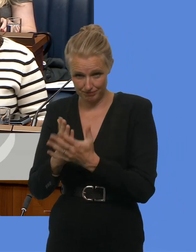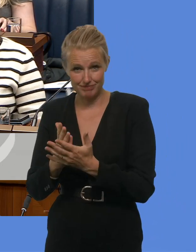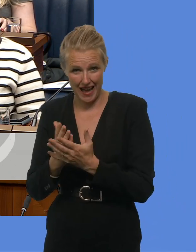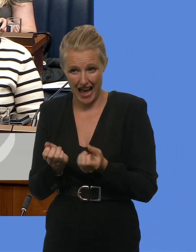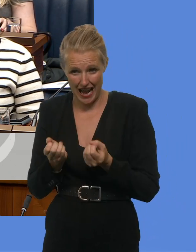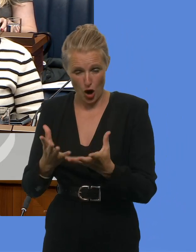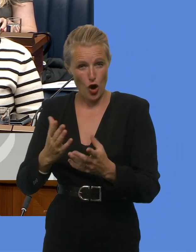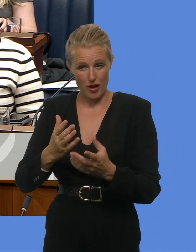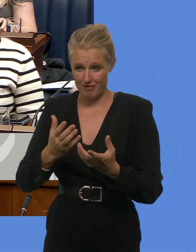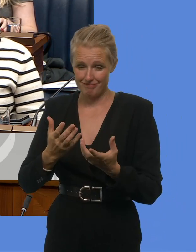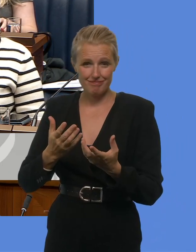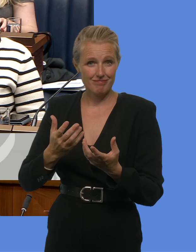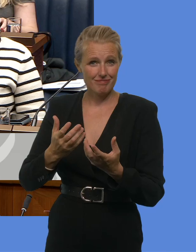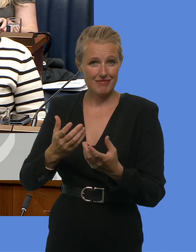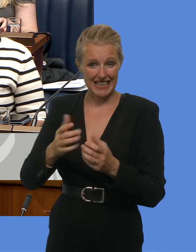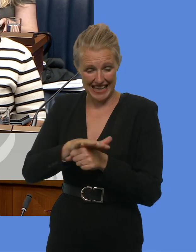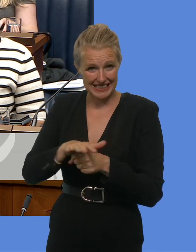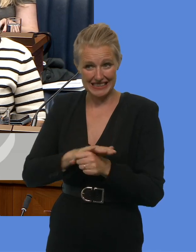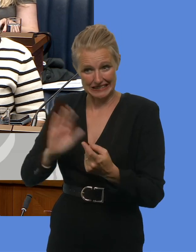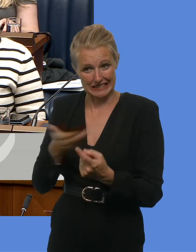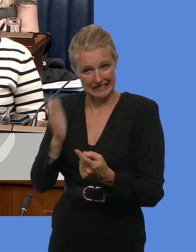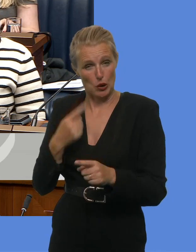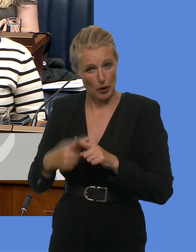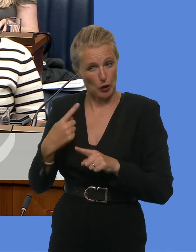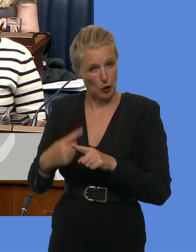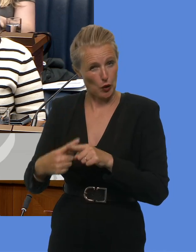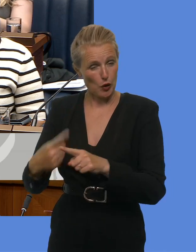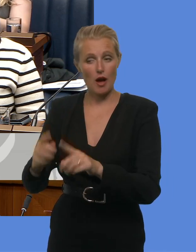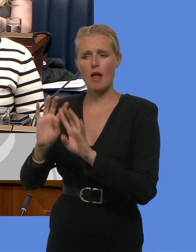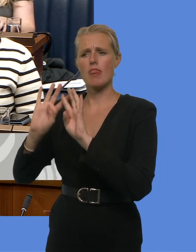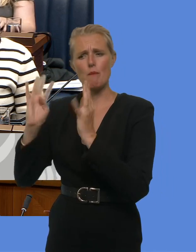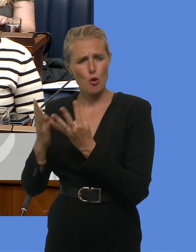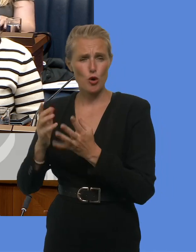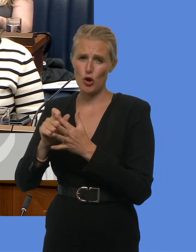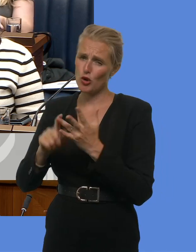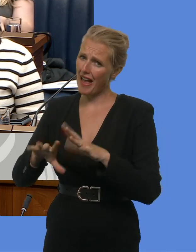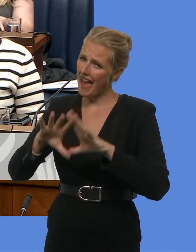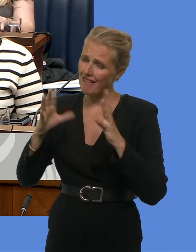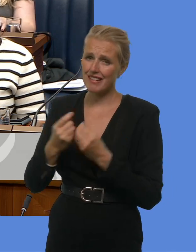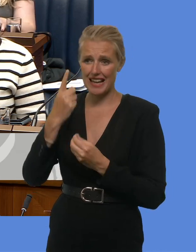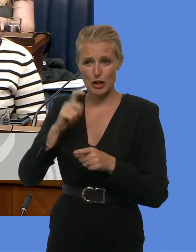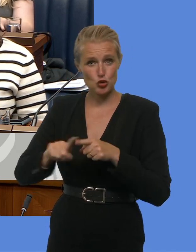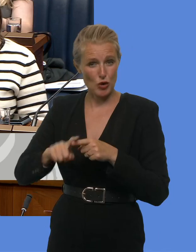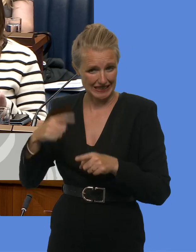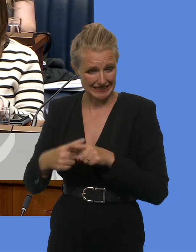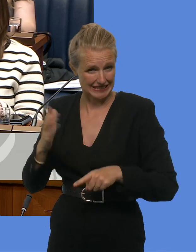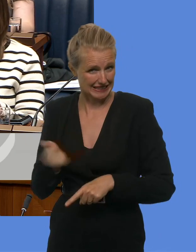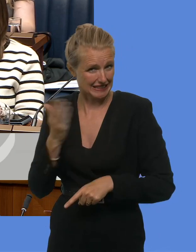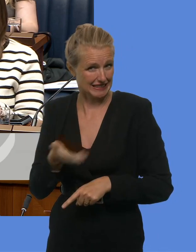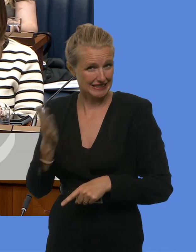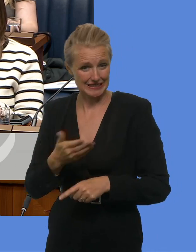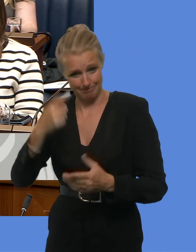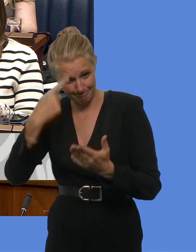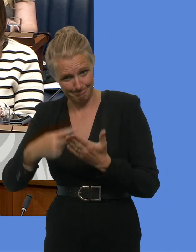improving the throughput of cases. We are assured that the Board is doing what it can at the moment to minimise delays in the determination